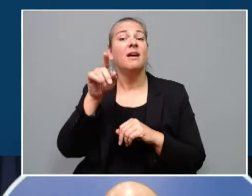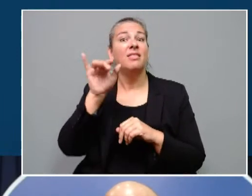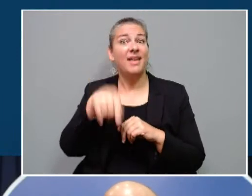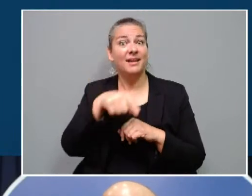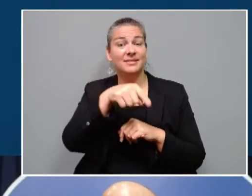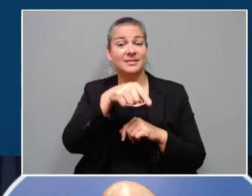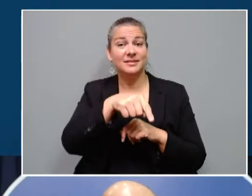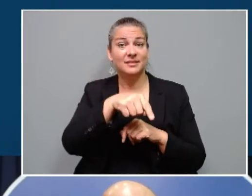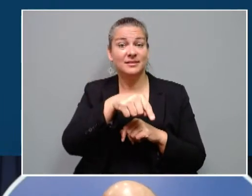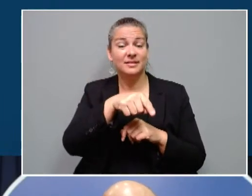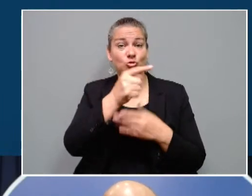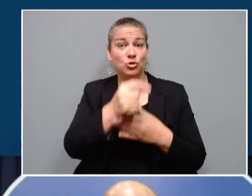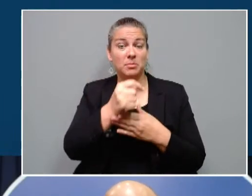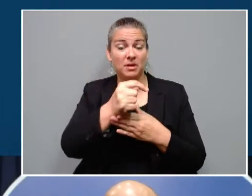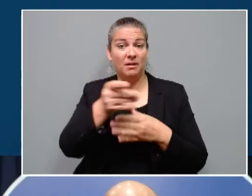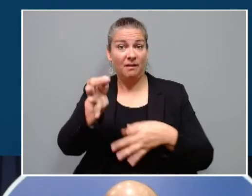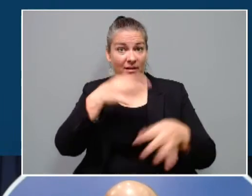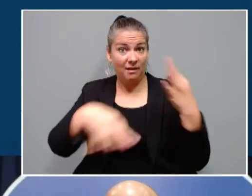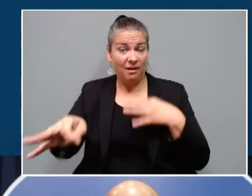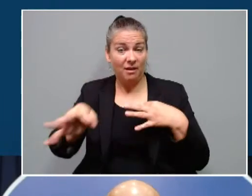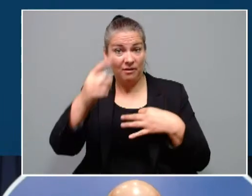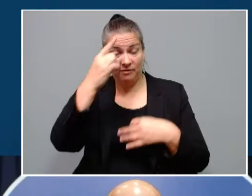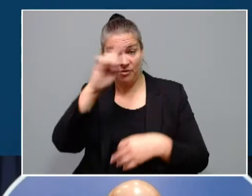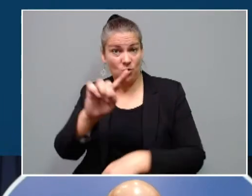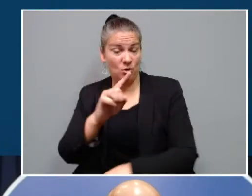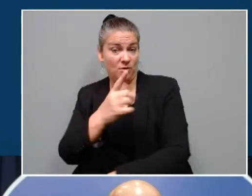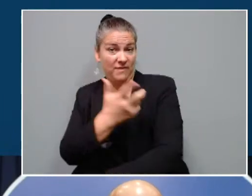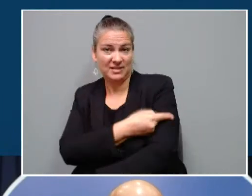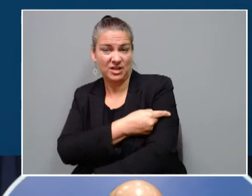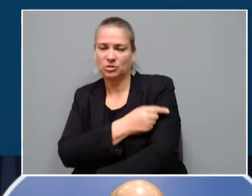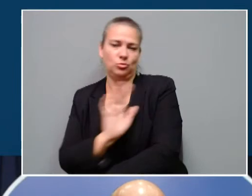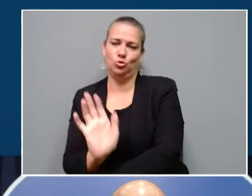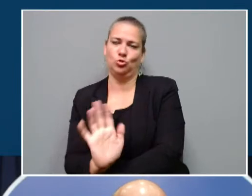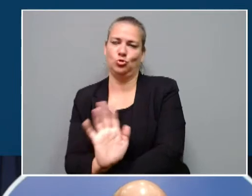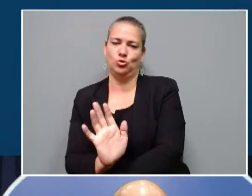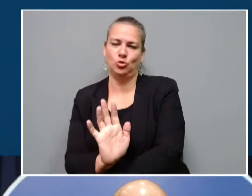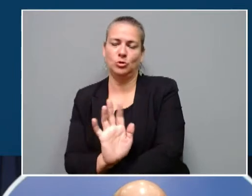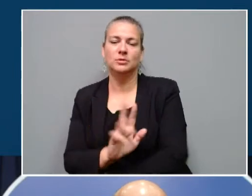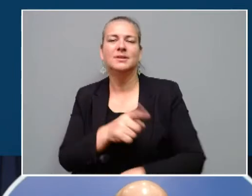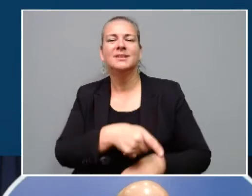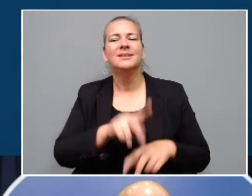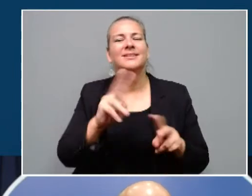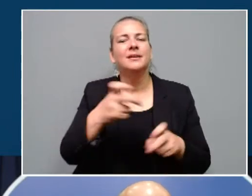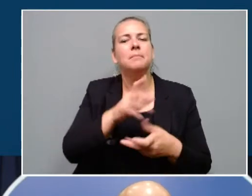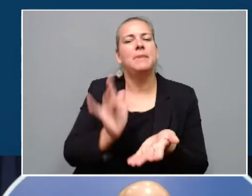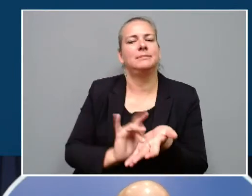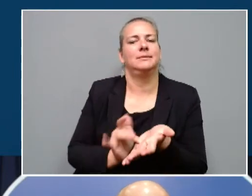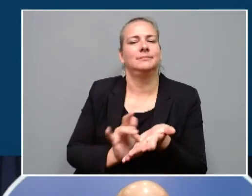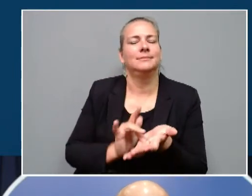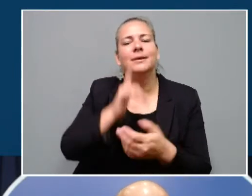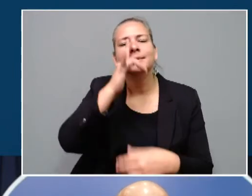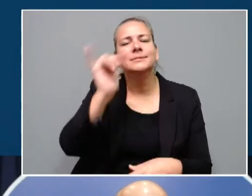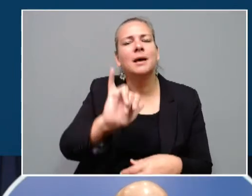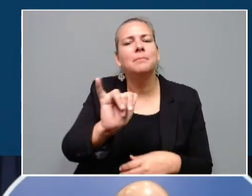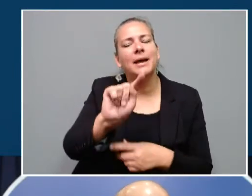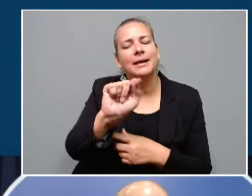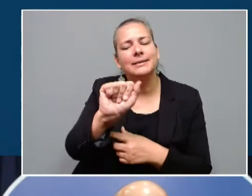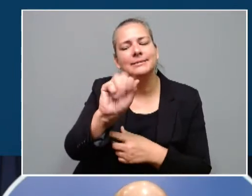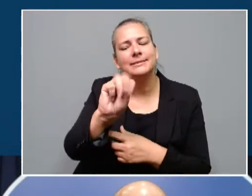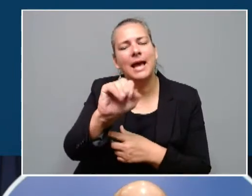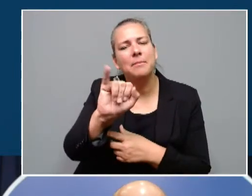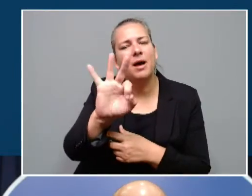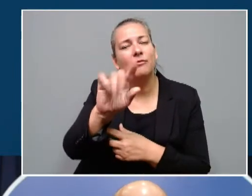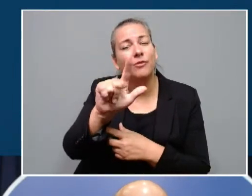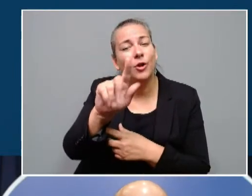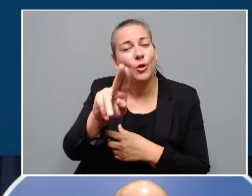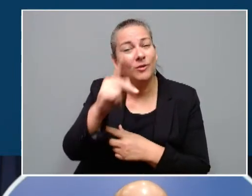be similar to when people take Tamiflu, if you get exposed to or you get sick with the influenza virus. It will not be available